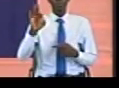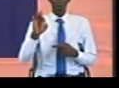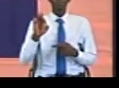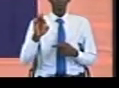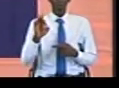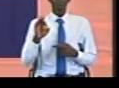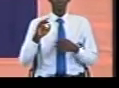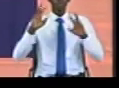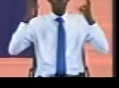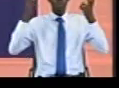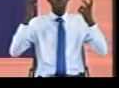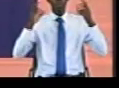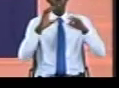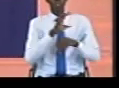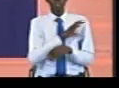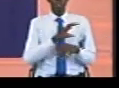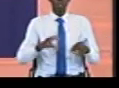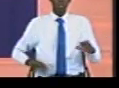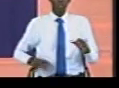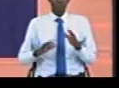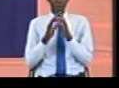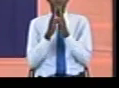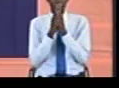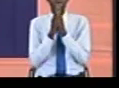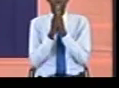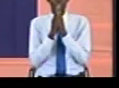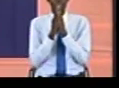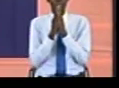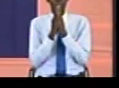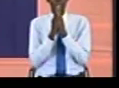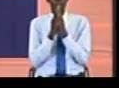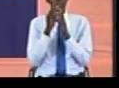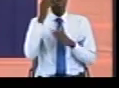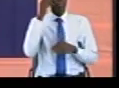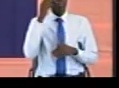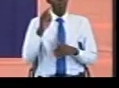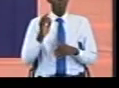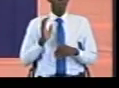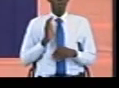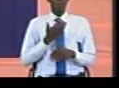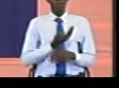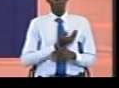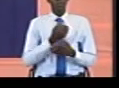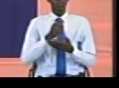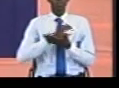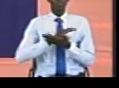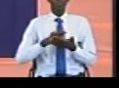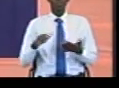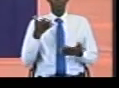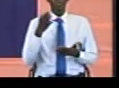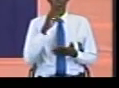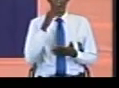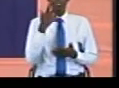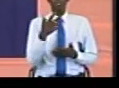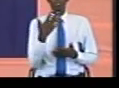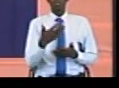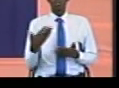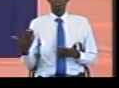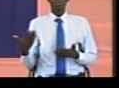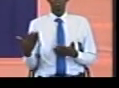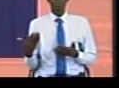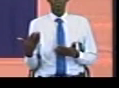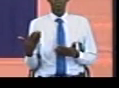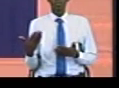tonight, Christ's supplication for our sanctification. There are three things we're looking at. Number one,